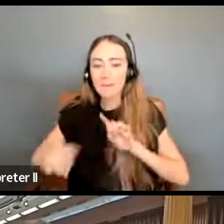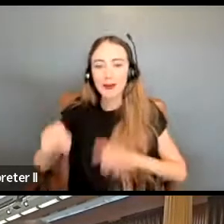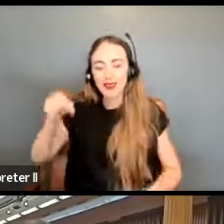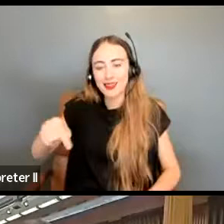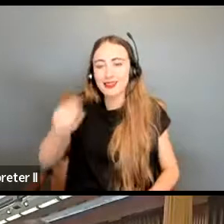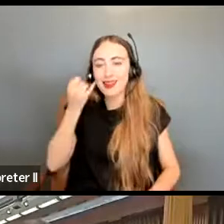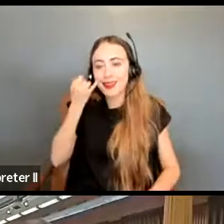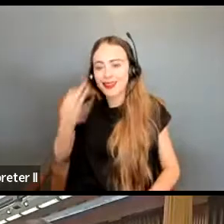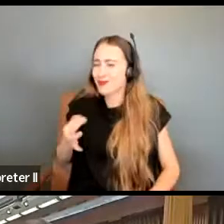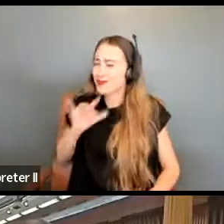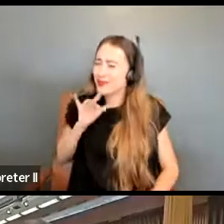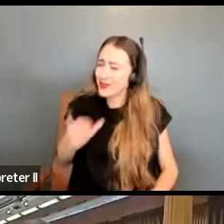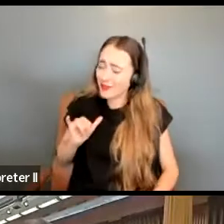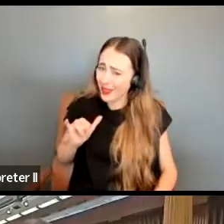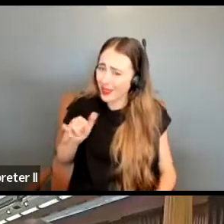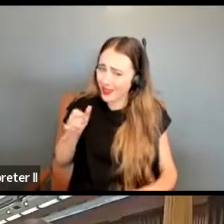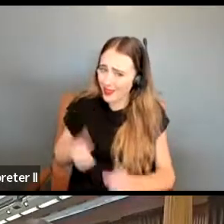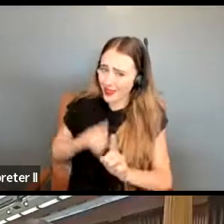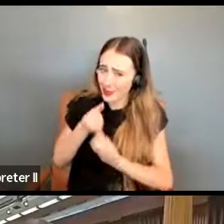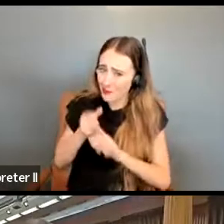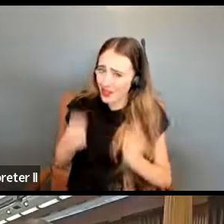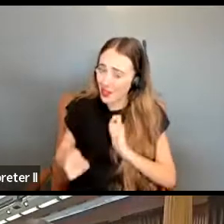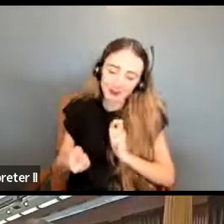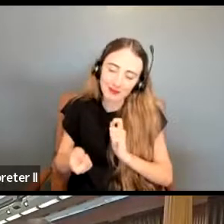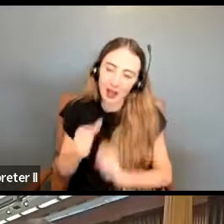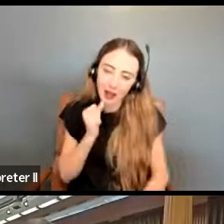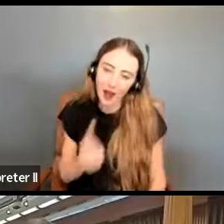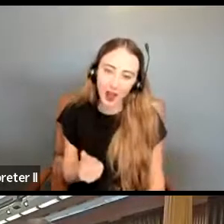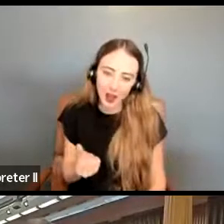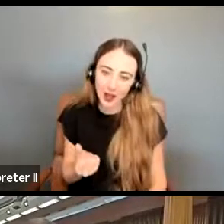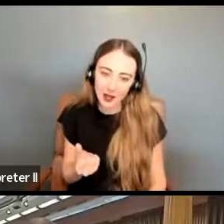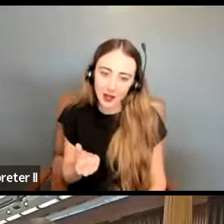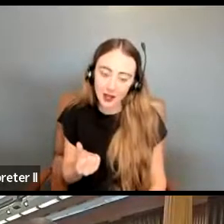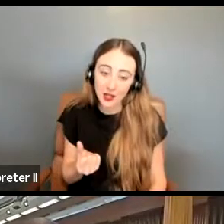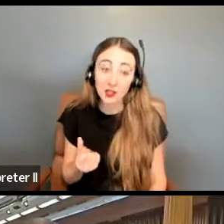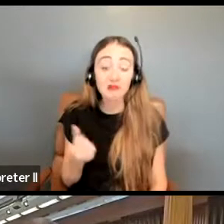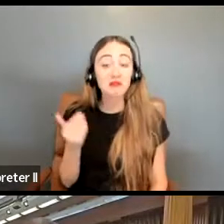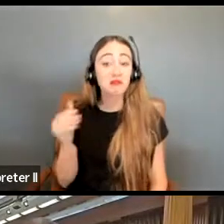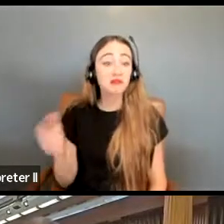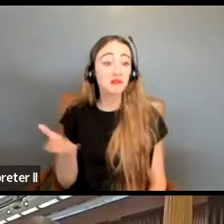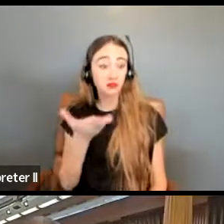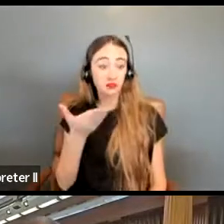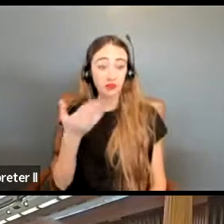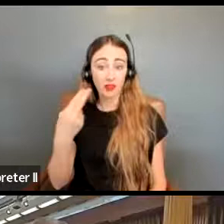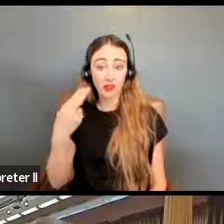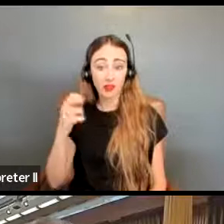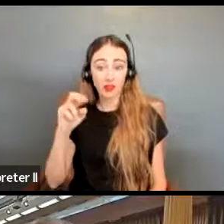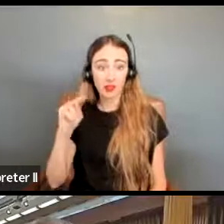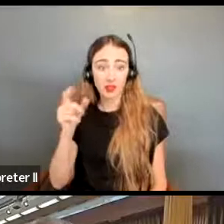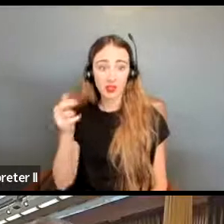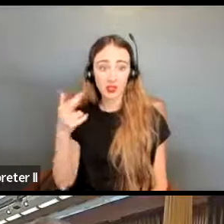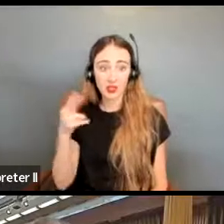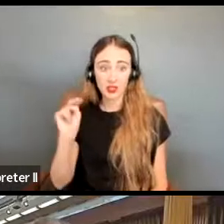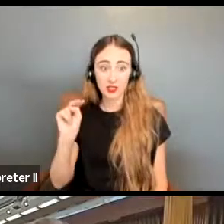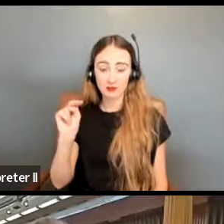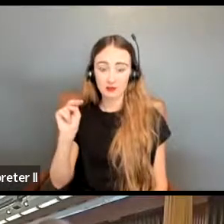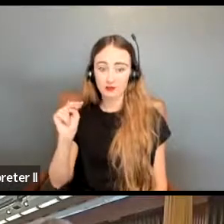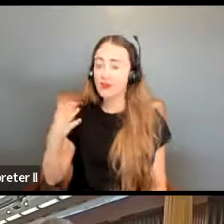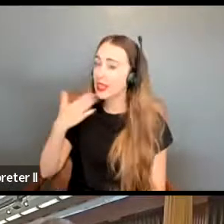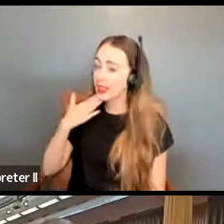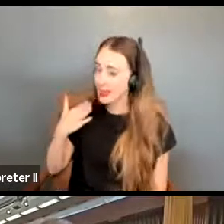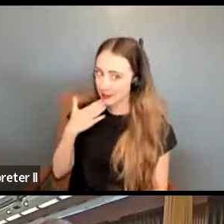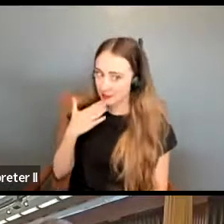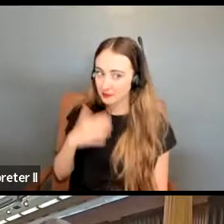will actually make a difference, and it won't. Further on the amendment, Councilmember Henderson. Thank you, Mr. Chairman.